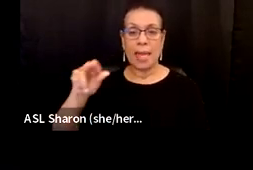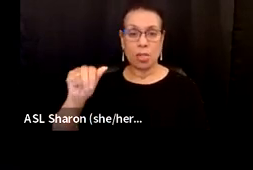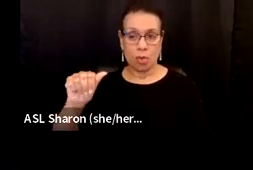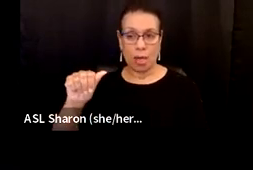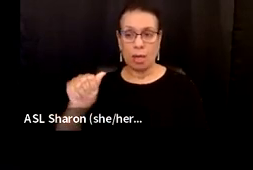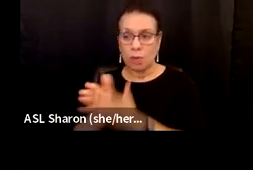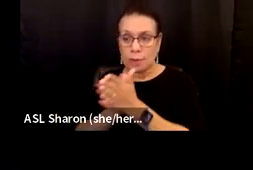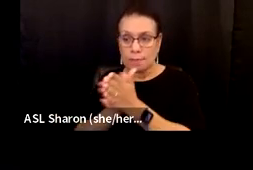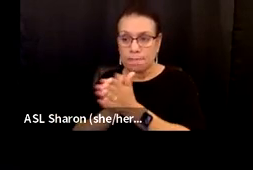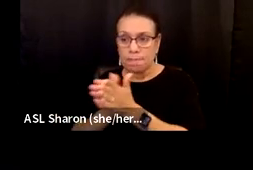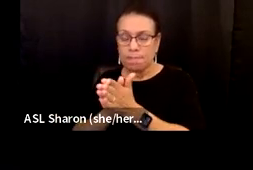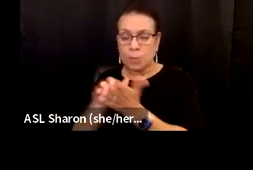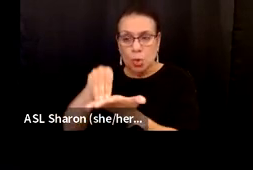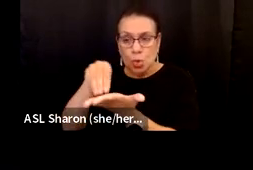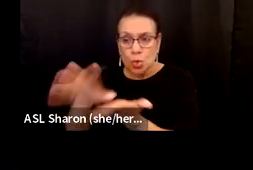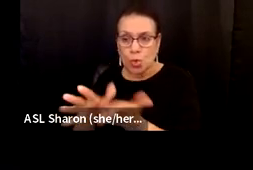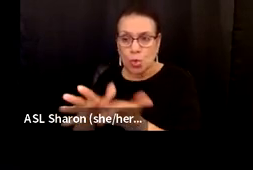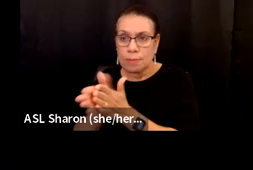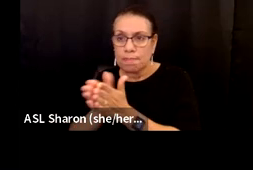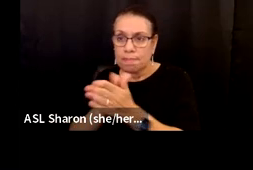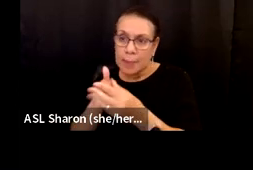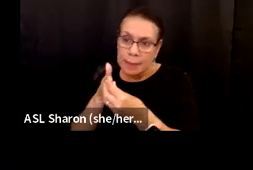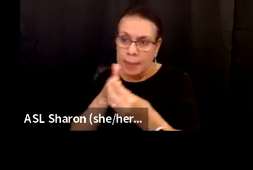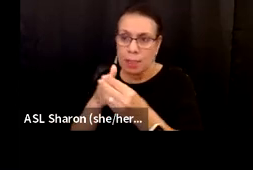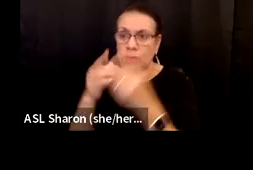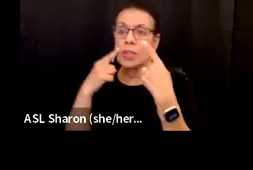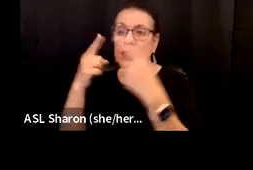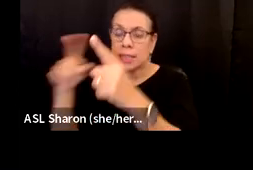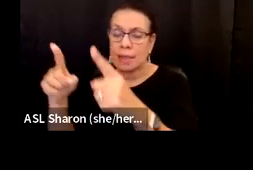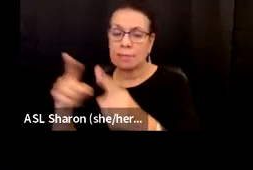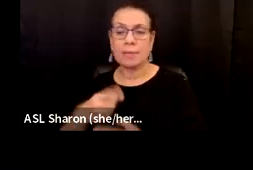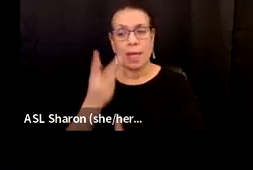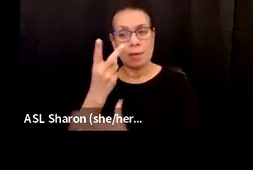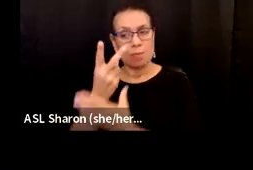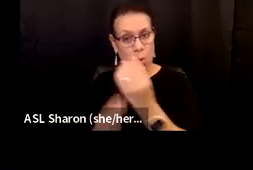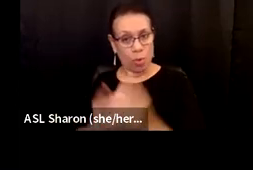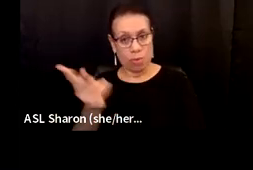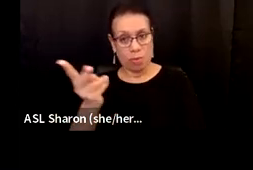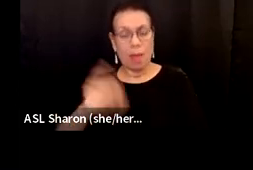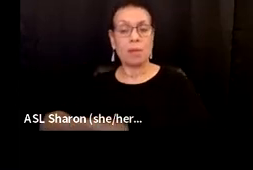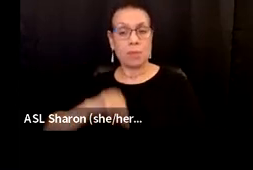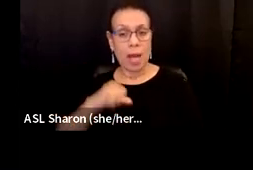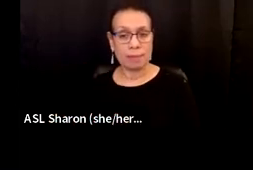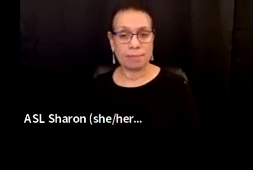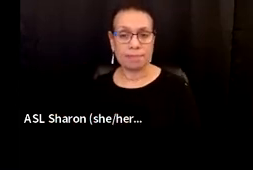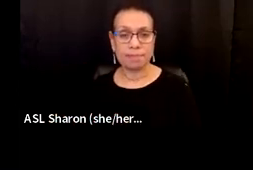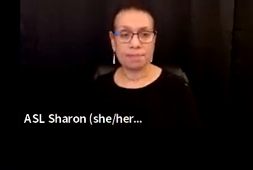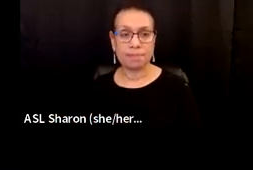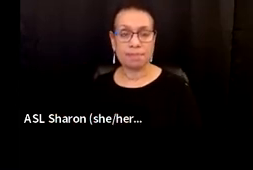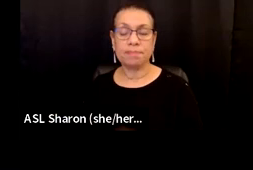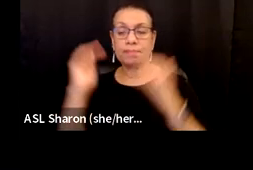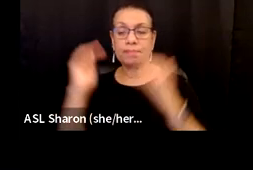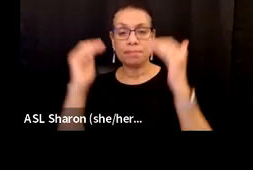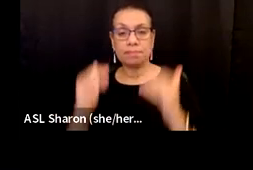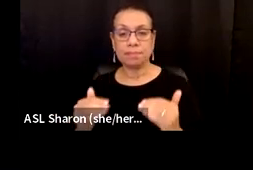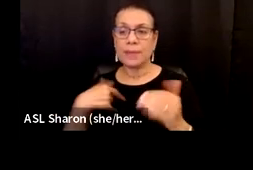our students drive and educational success i'm very proud of the both of you as well i will now move on to district